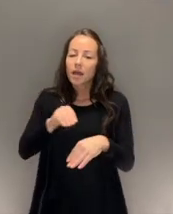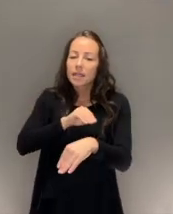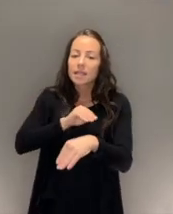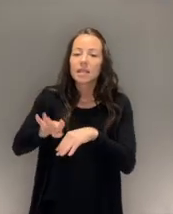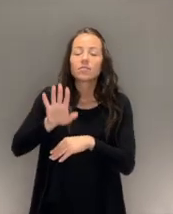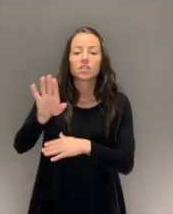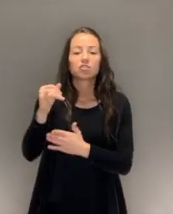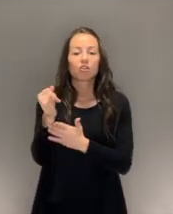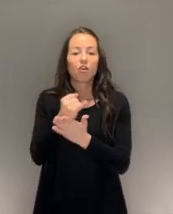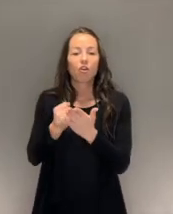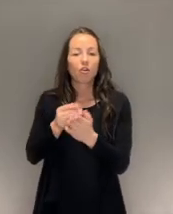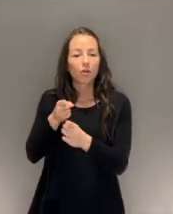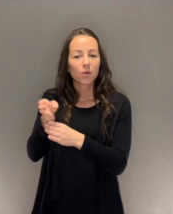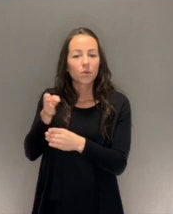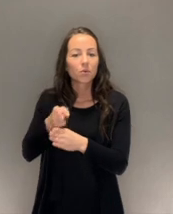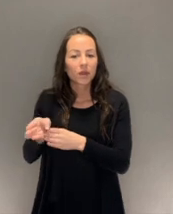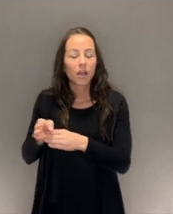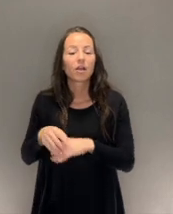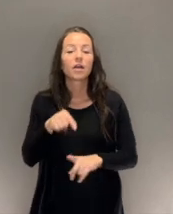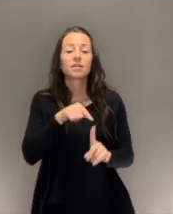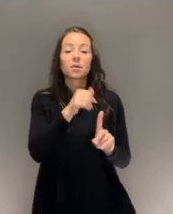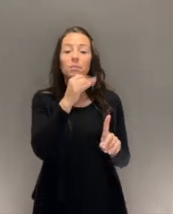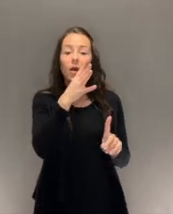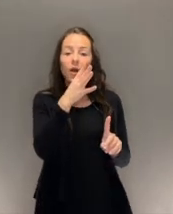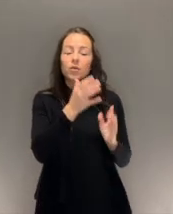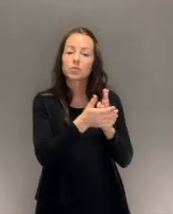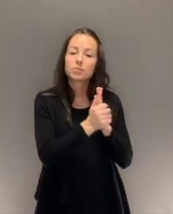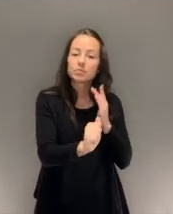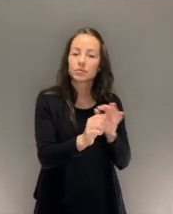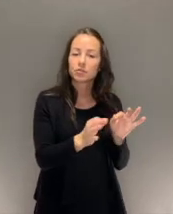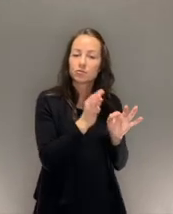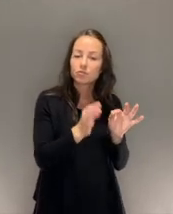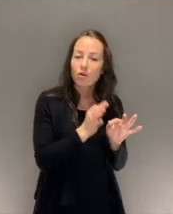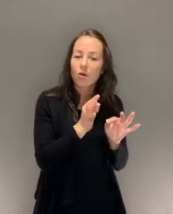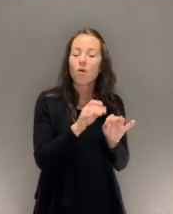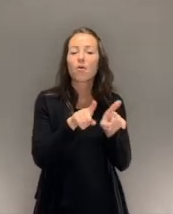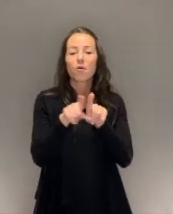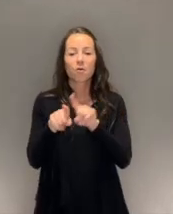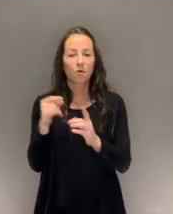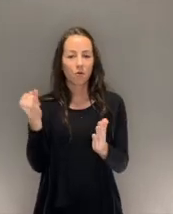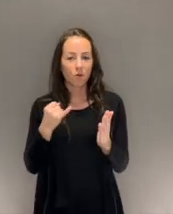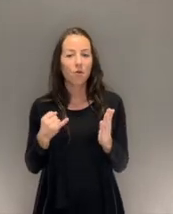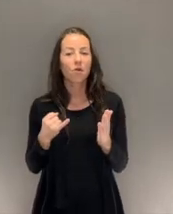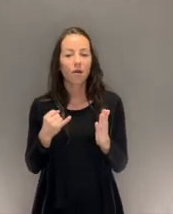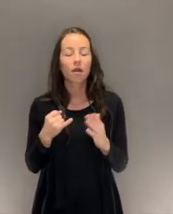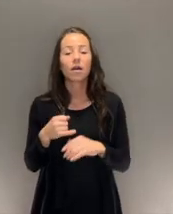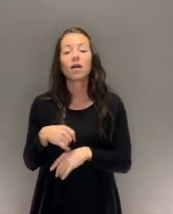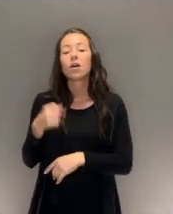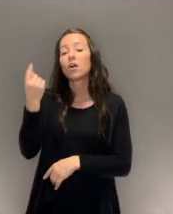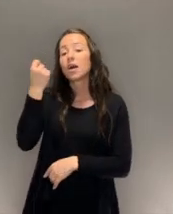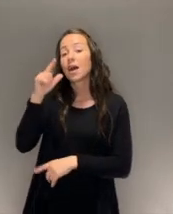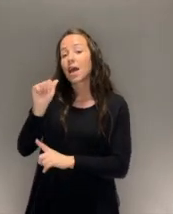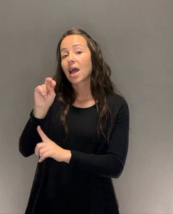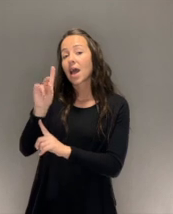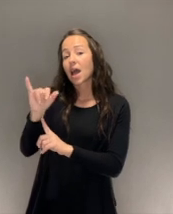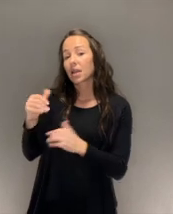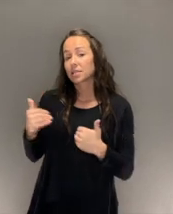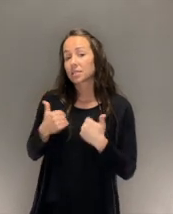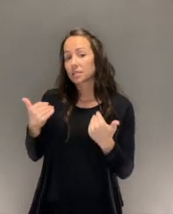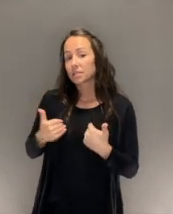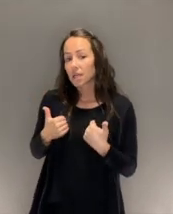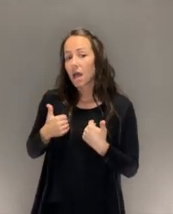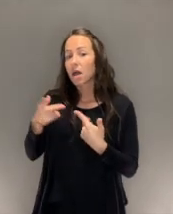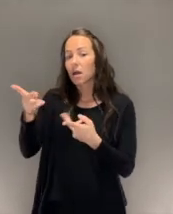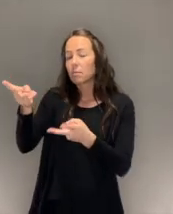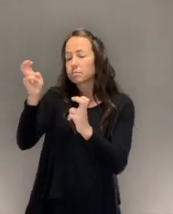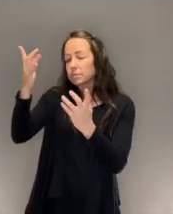art career. She was a very talented embroiderer and artist, and taught him drawing while he was in